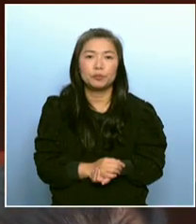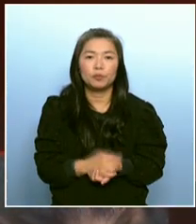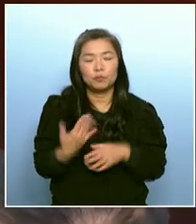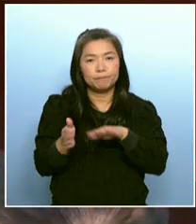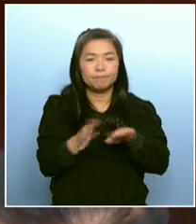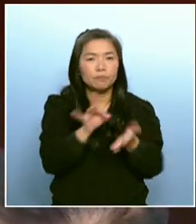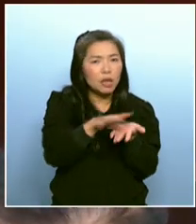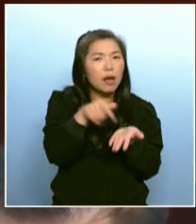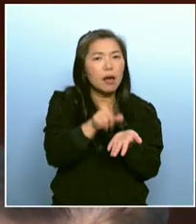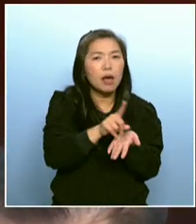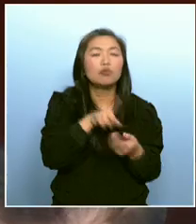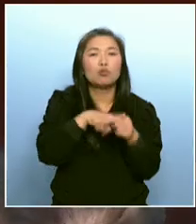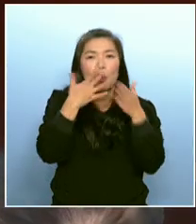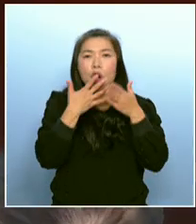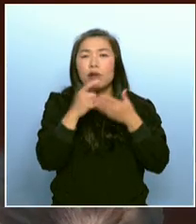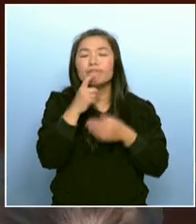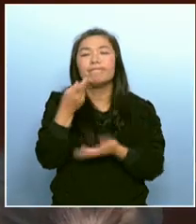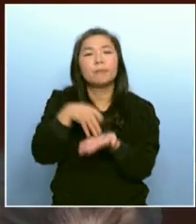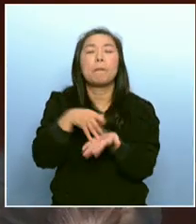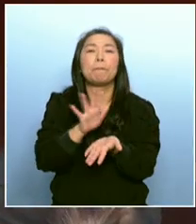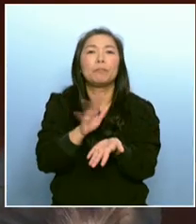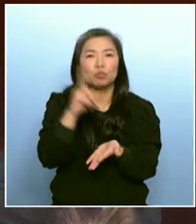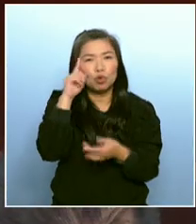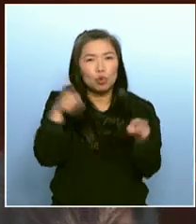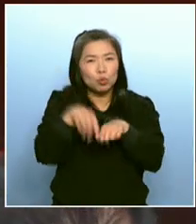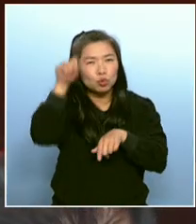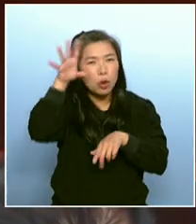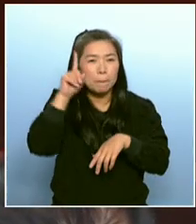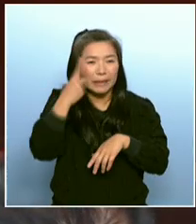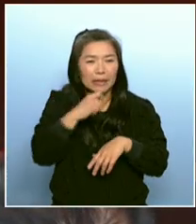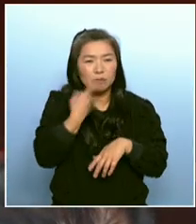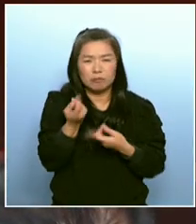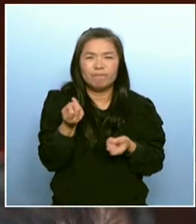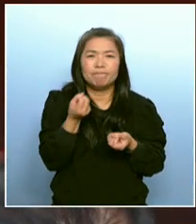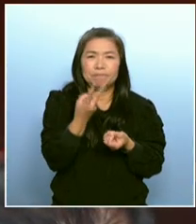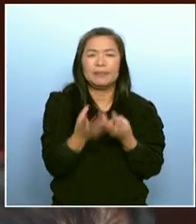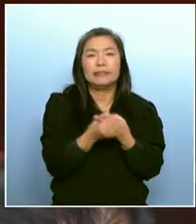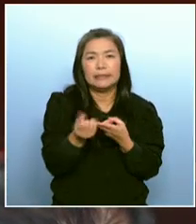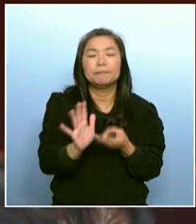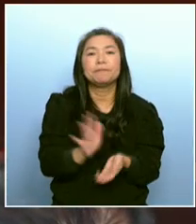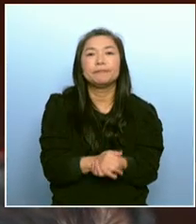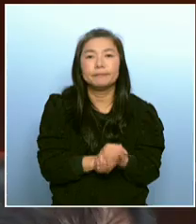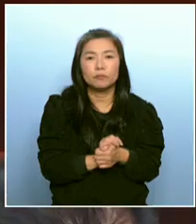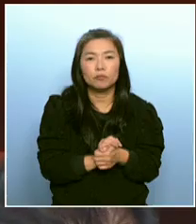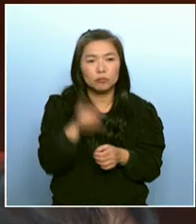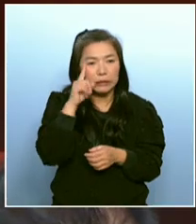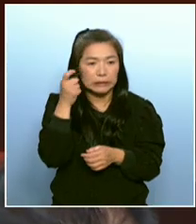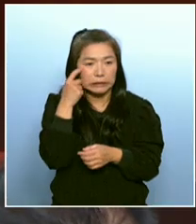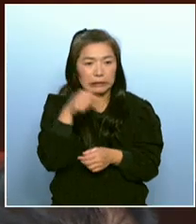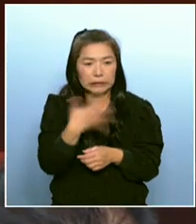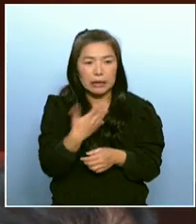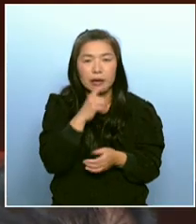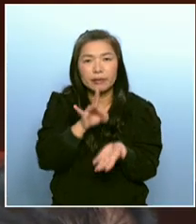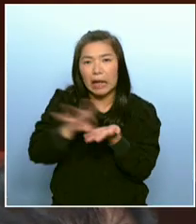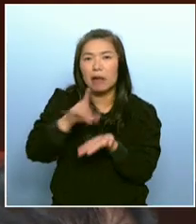fund will provide services for primary 3 to primary 6 students. The government is taking out secondary students from